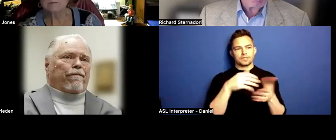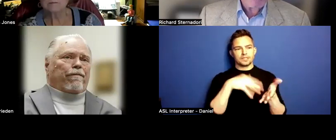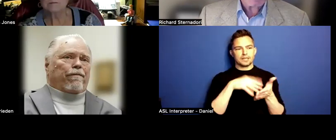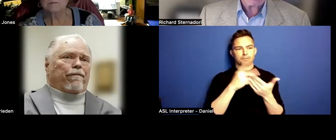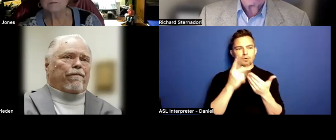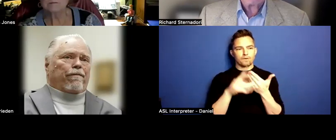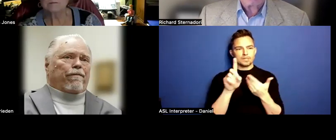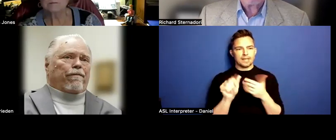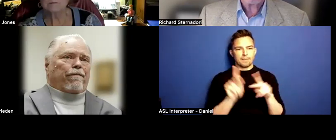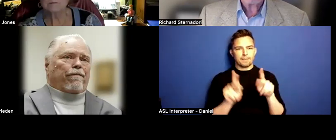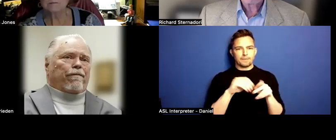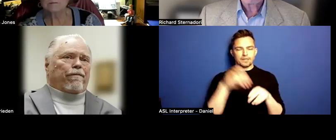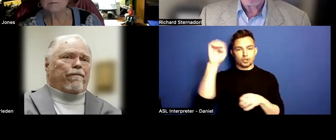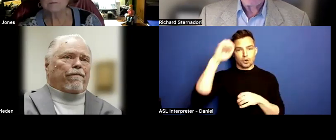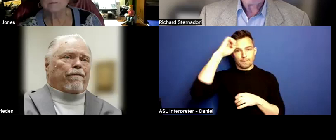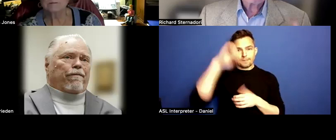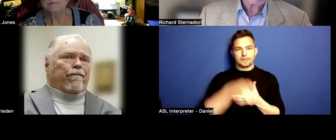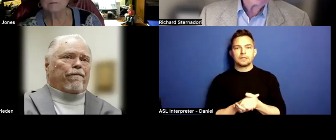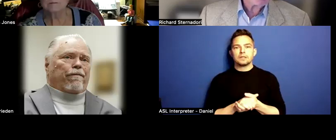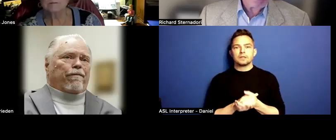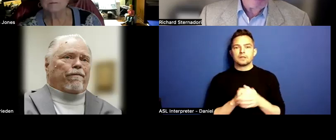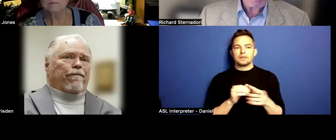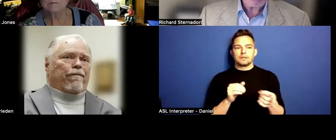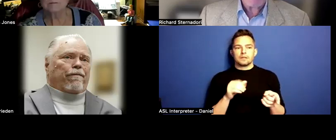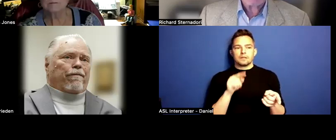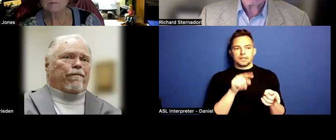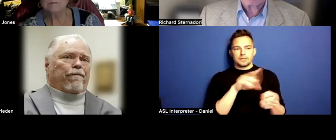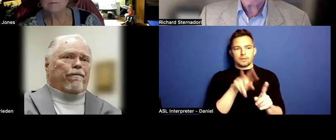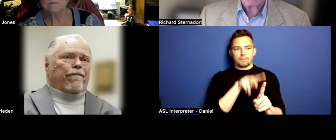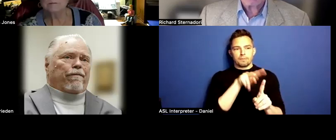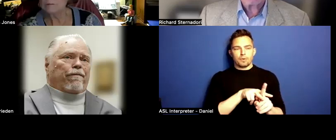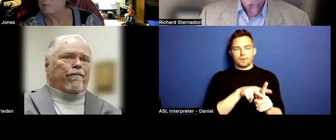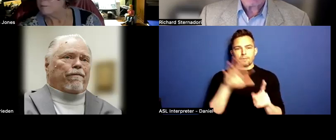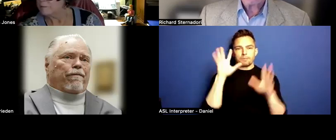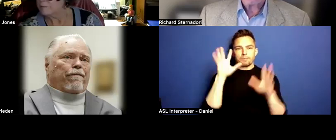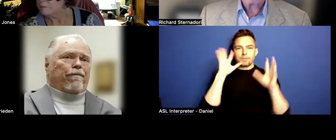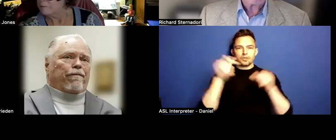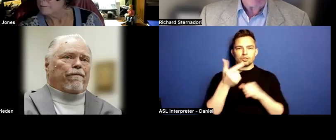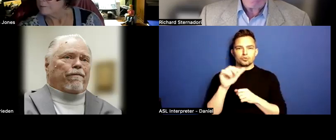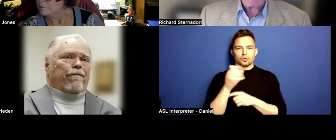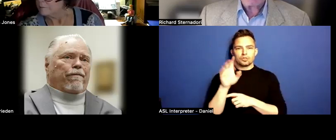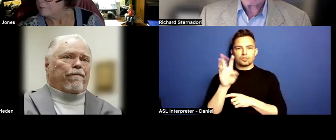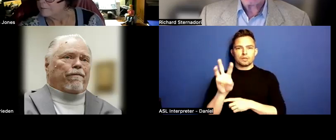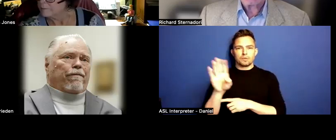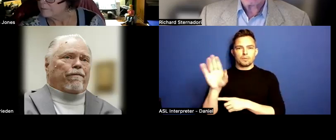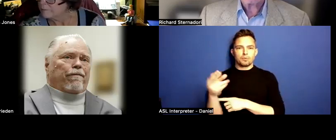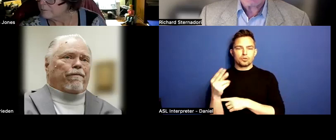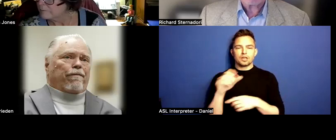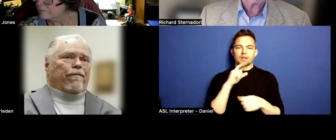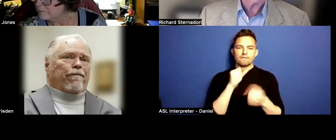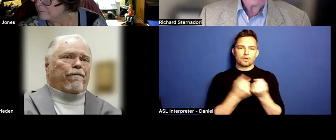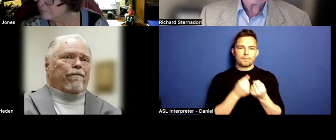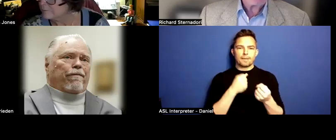disabled persons in Europe. Mr. Frieden was appointed by President George W. Bush and confirmed by the U.S. Senate